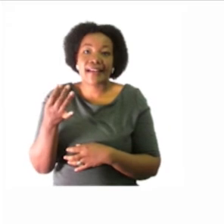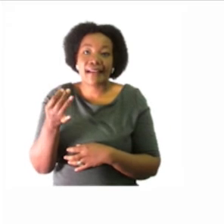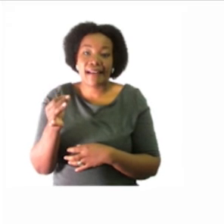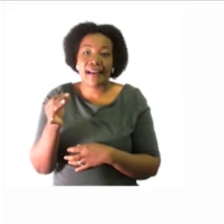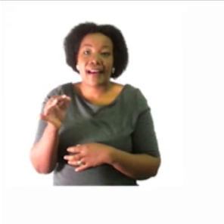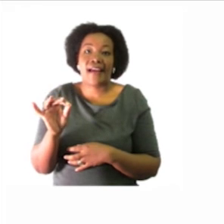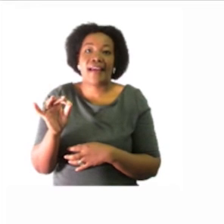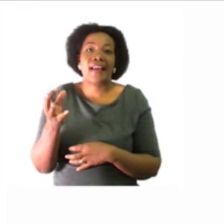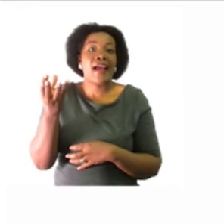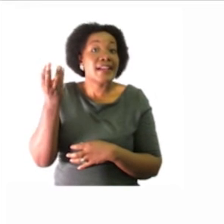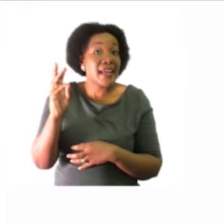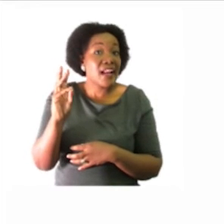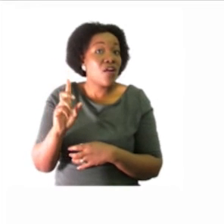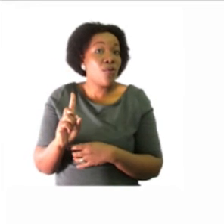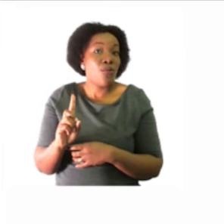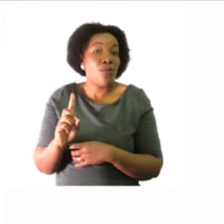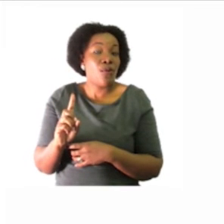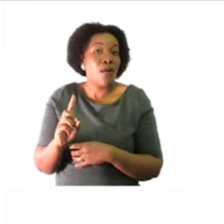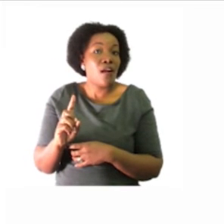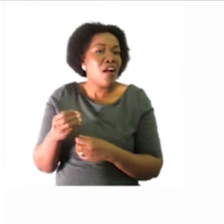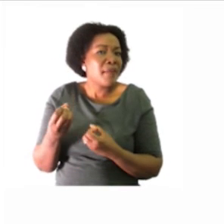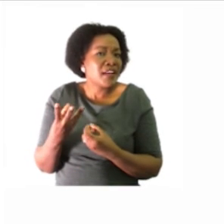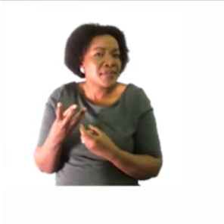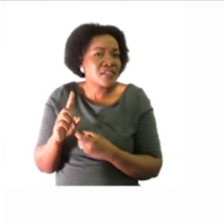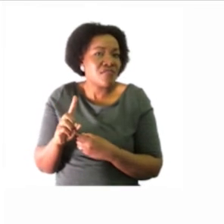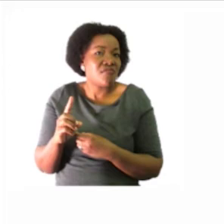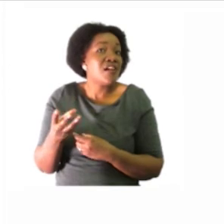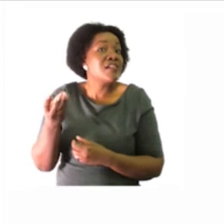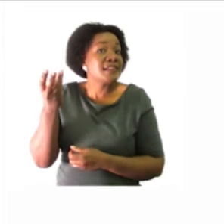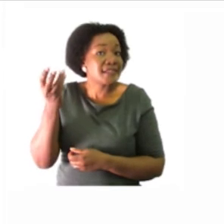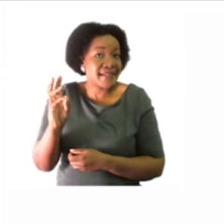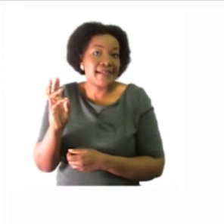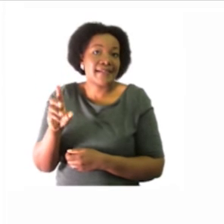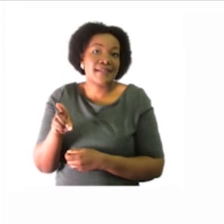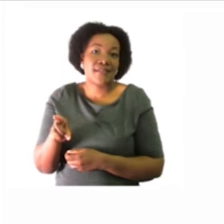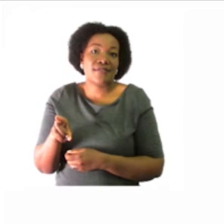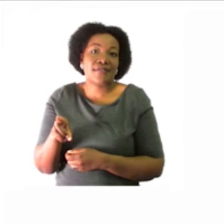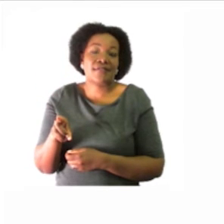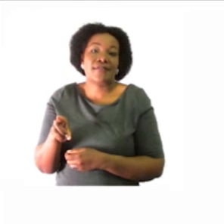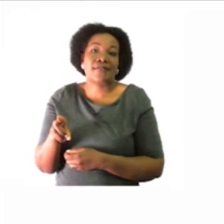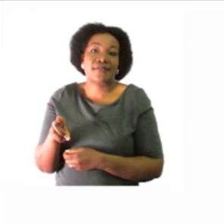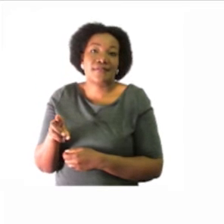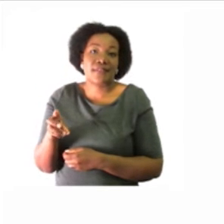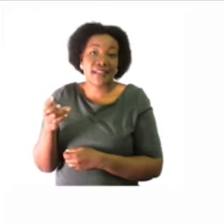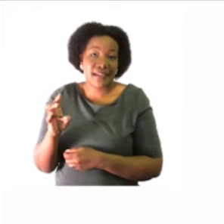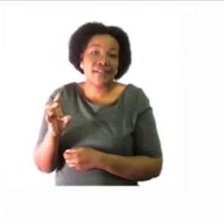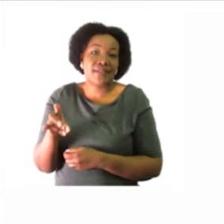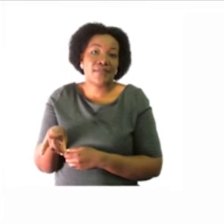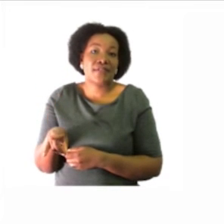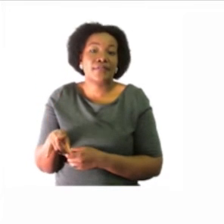8, 9, 10. How many times did you count on? That is correct, 7 times. So you write